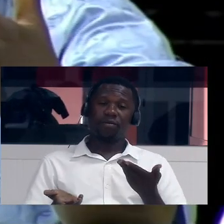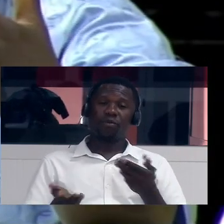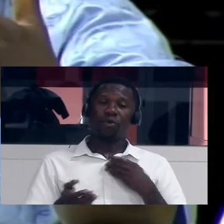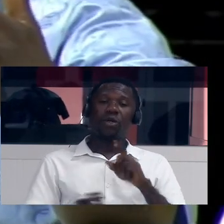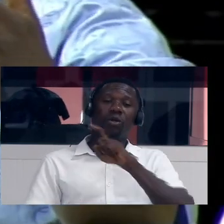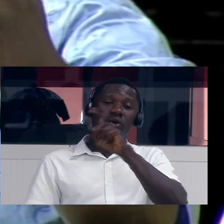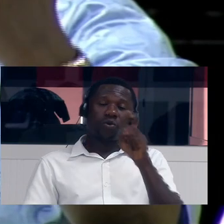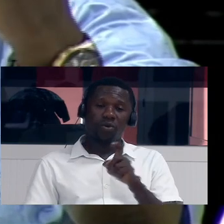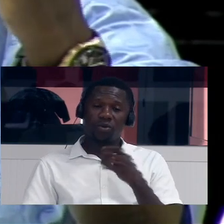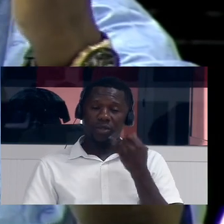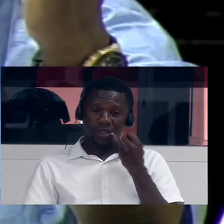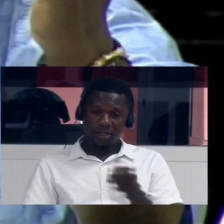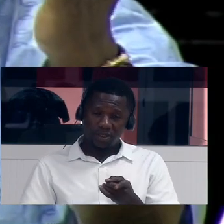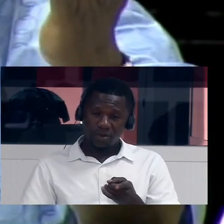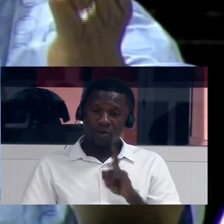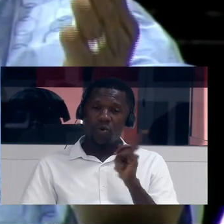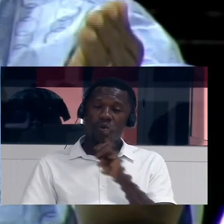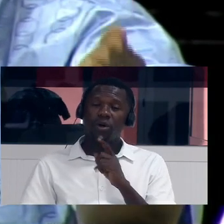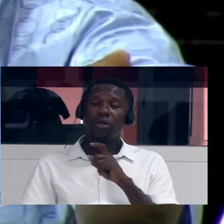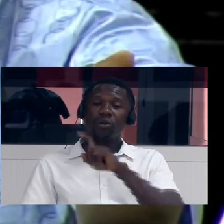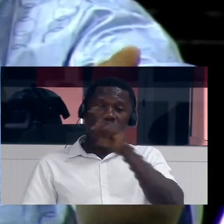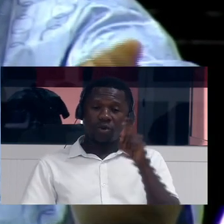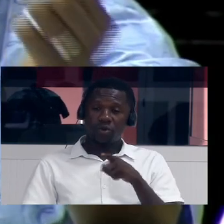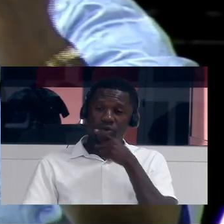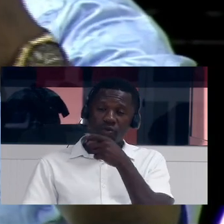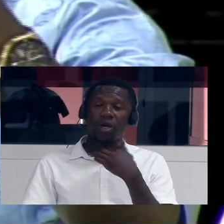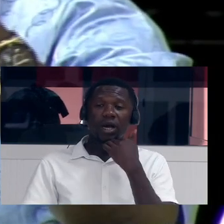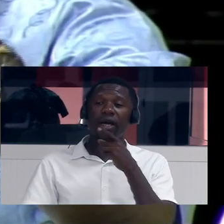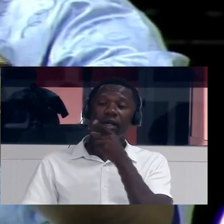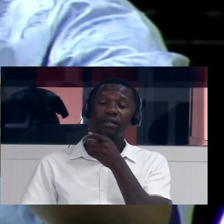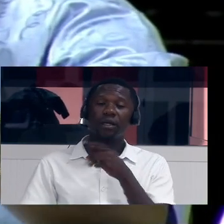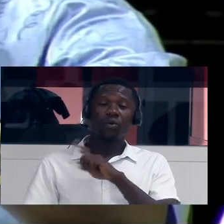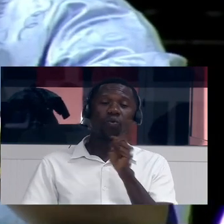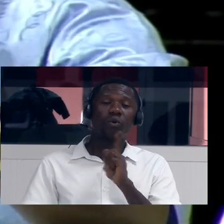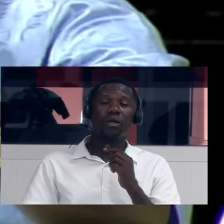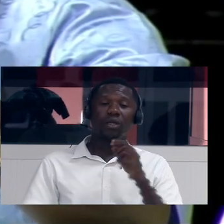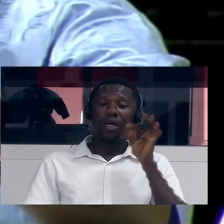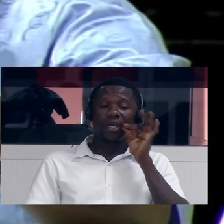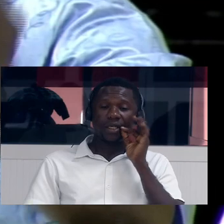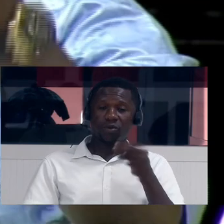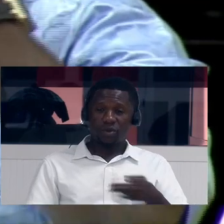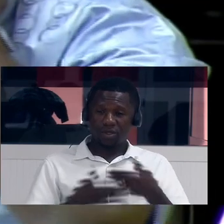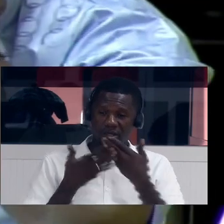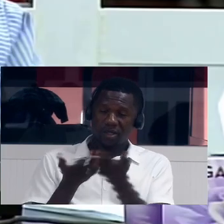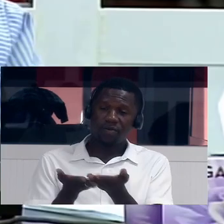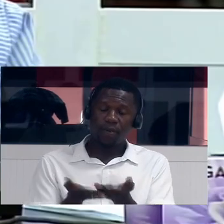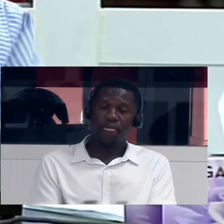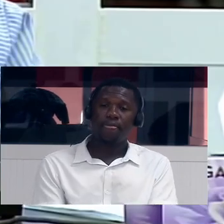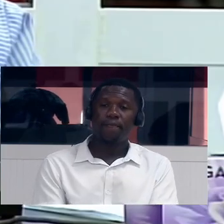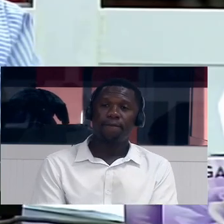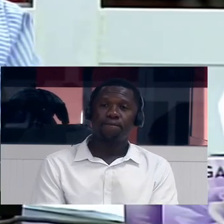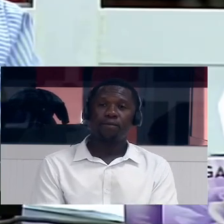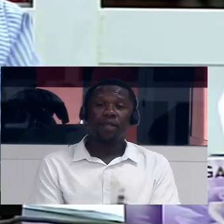is, what questions did you ask them? And what answers were you given? Any question you think